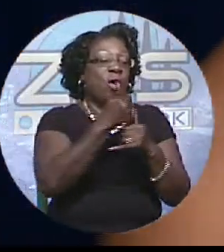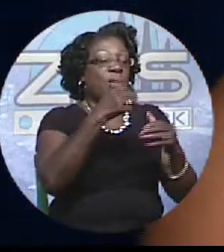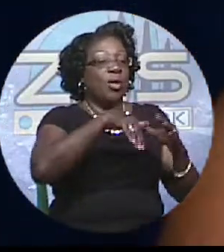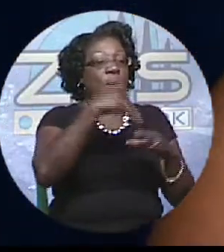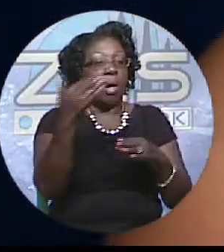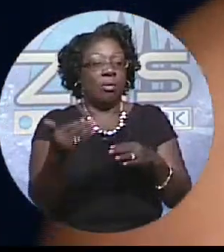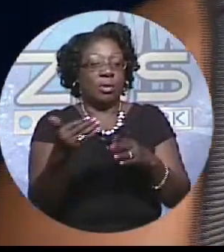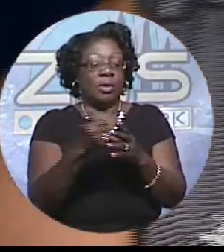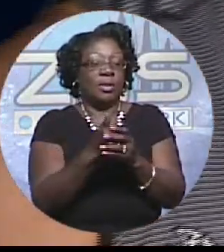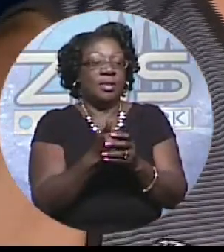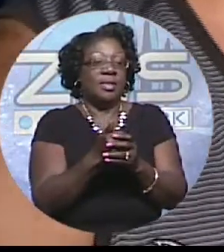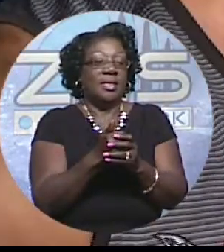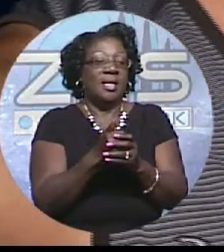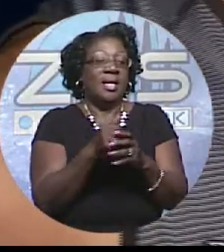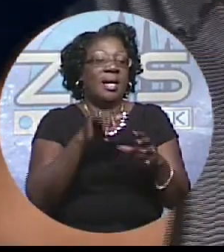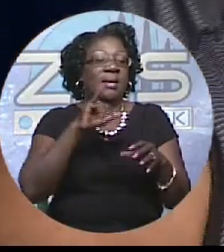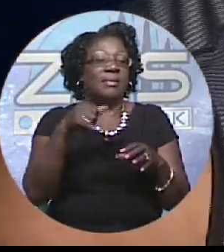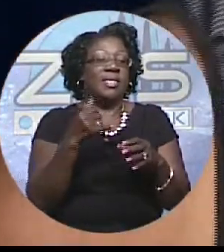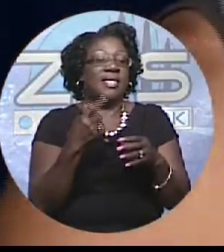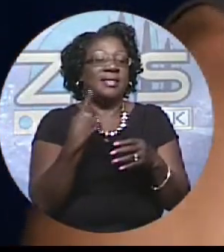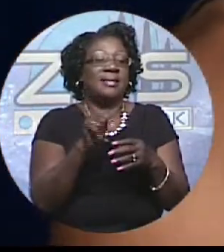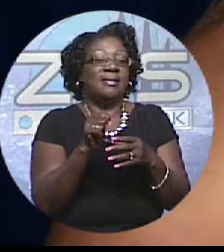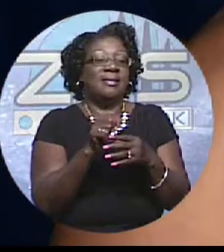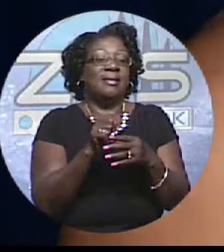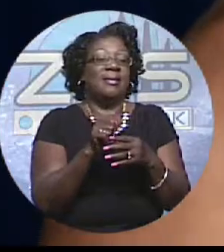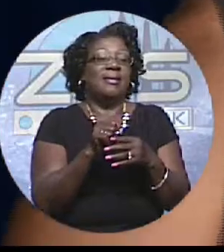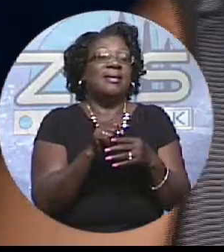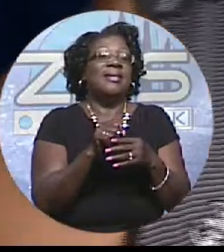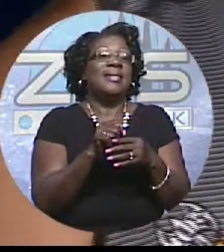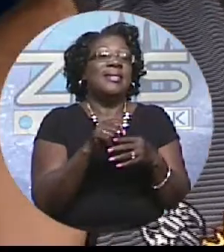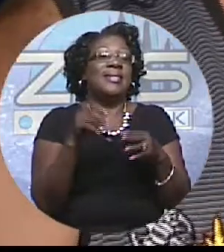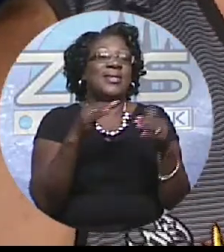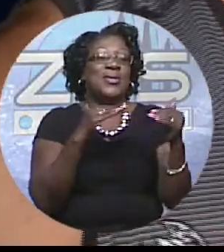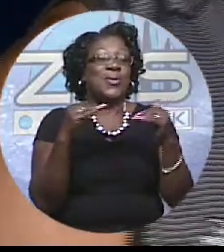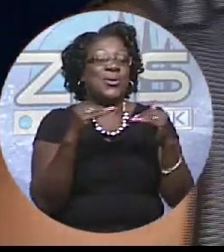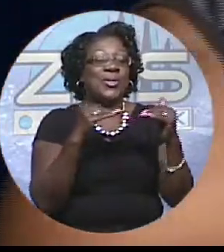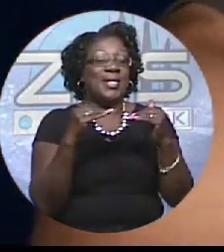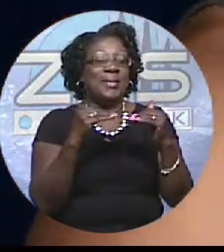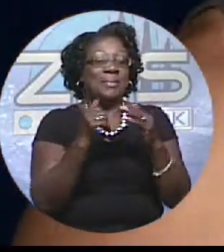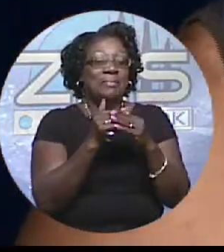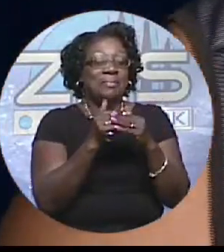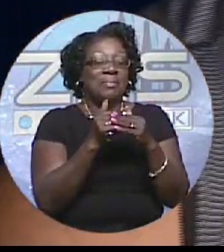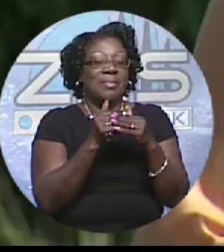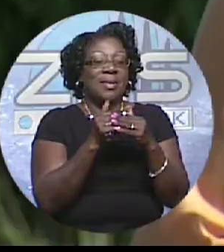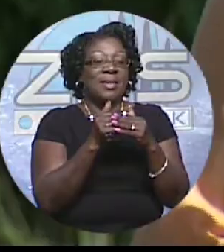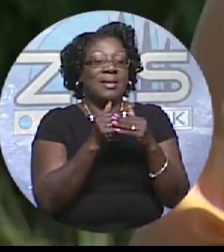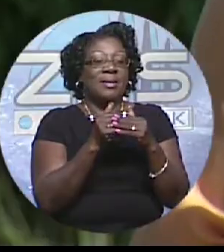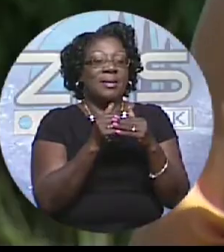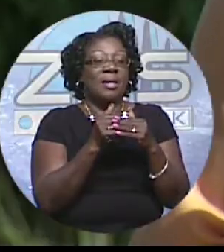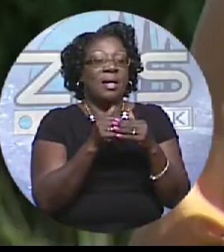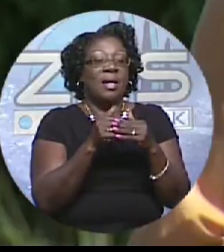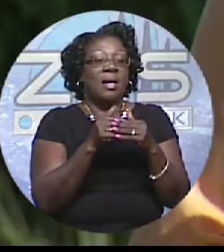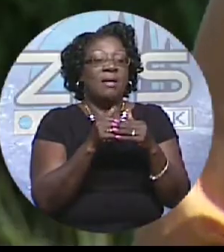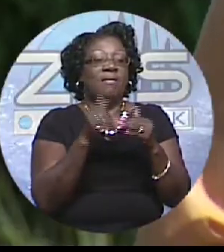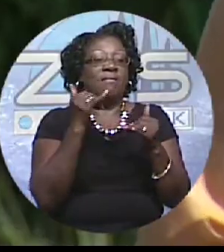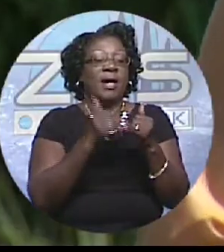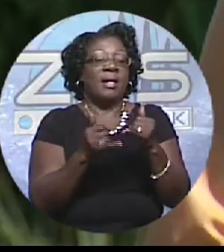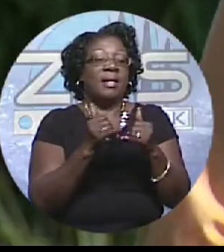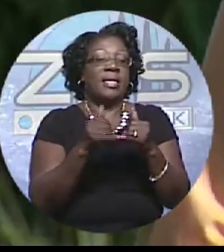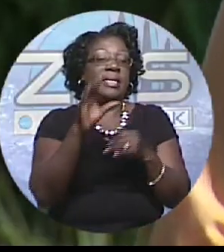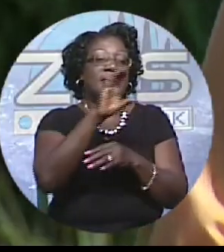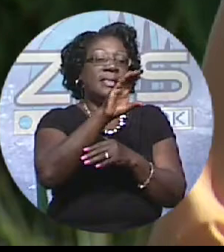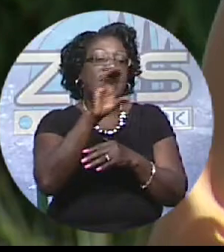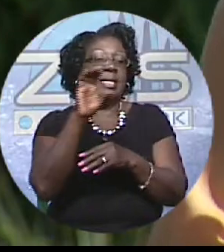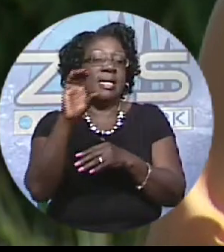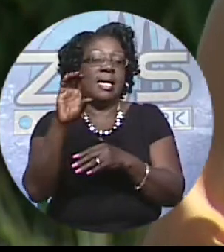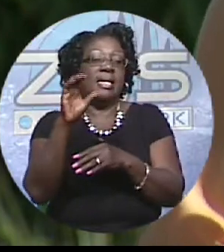at it? No, I'm just. You're neutral. I'm neutral, yeah, but I'm going to be the referee between you two. And finally in sports, the CAC Games,